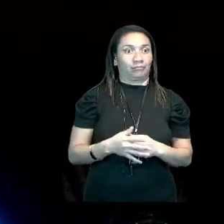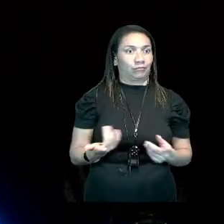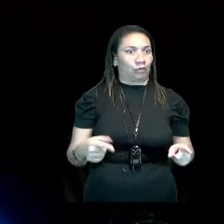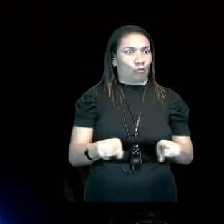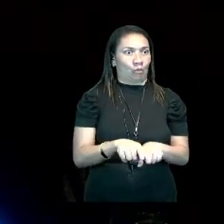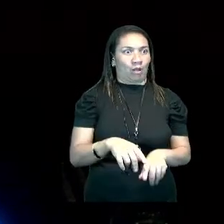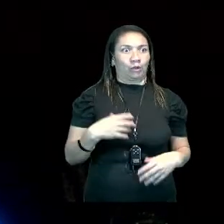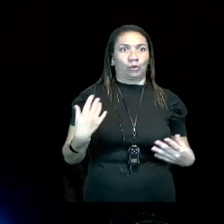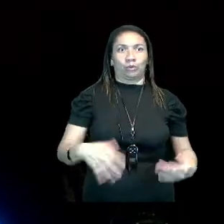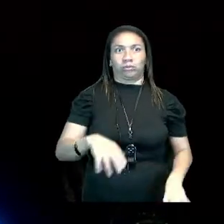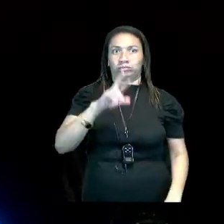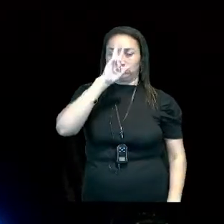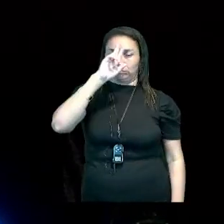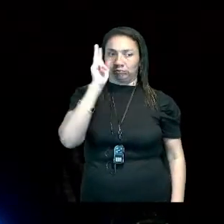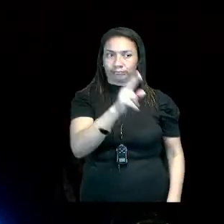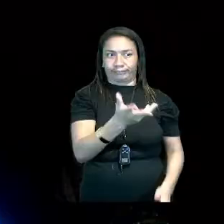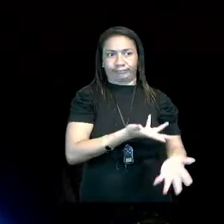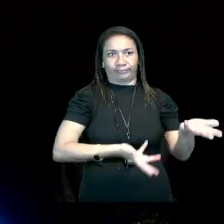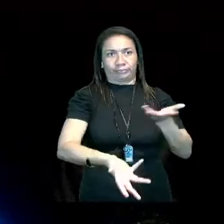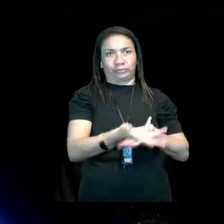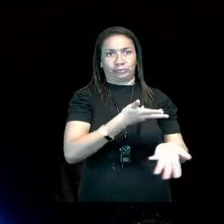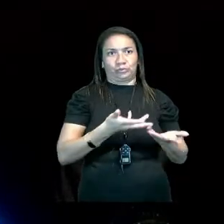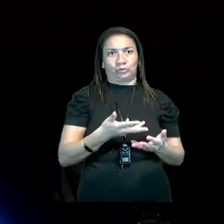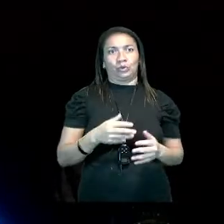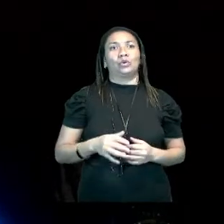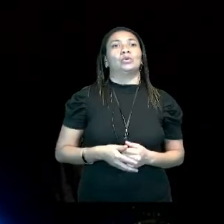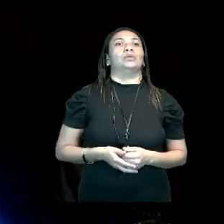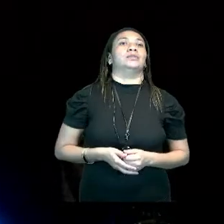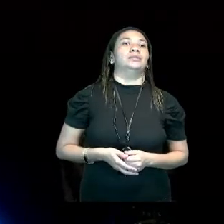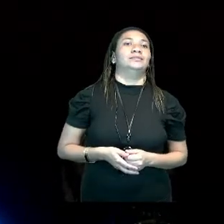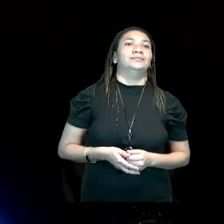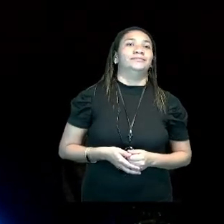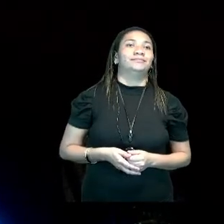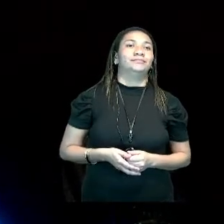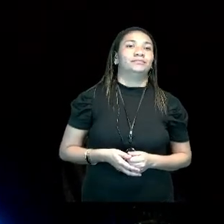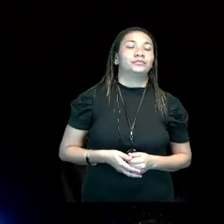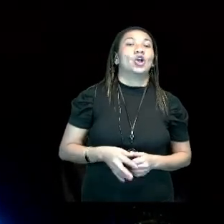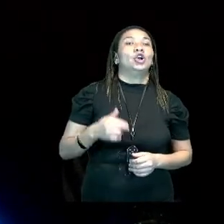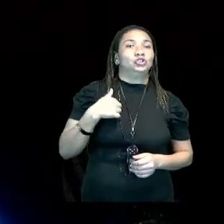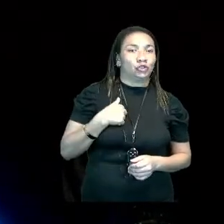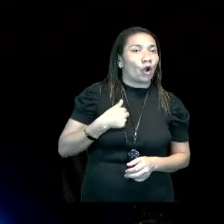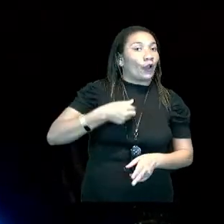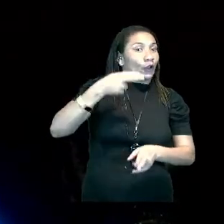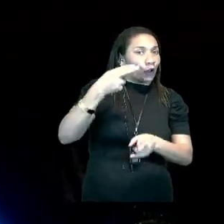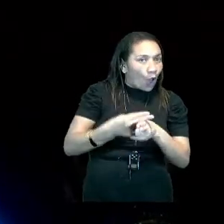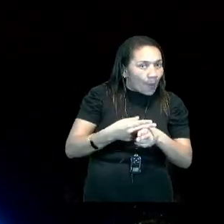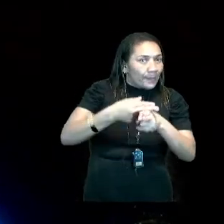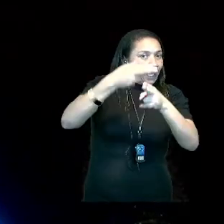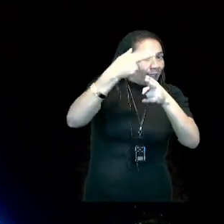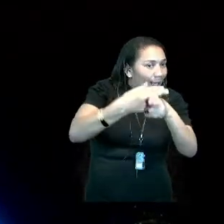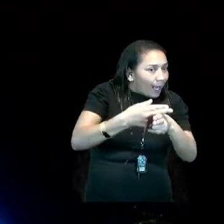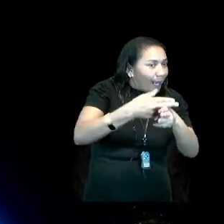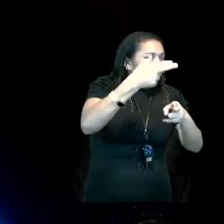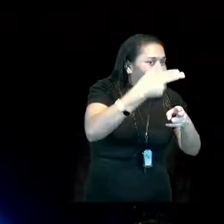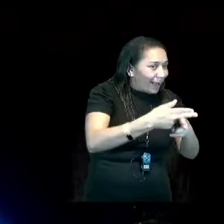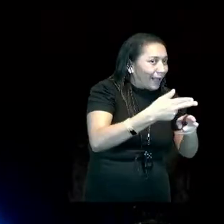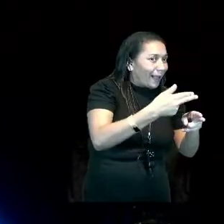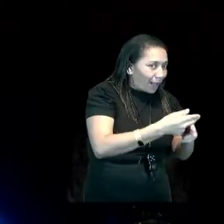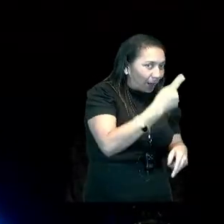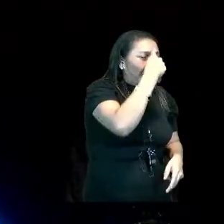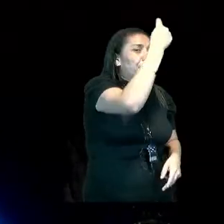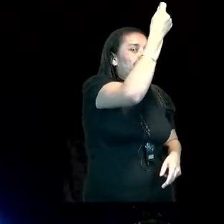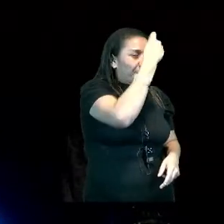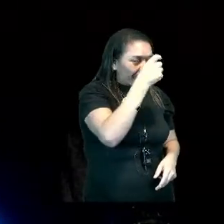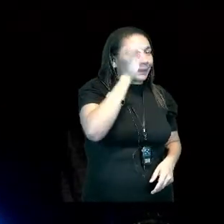you. And I would mention every single name, but I know that time is at a premium